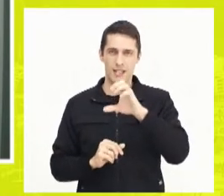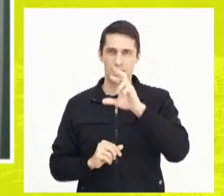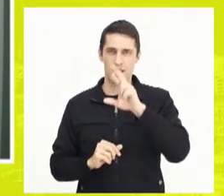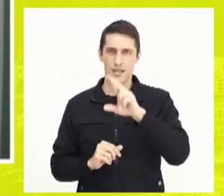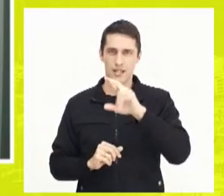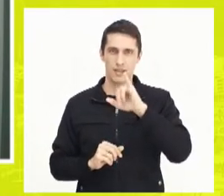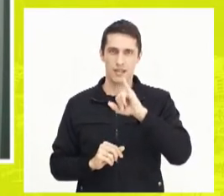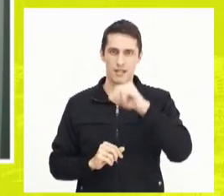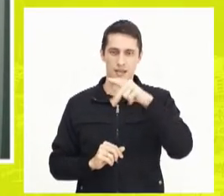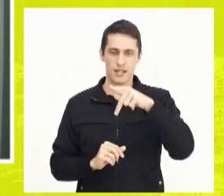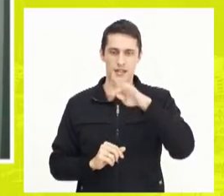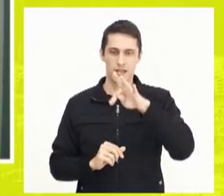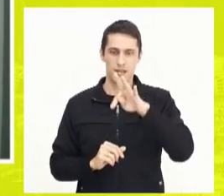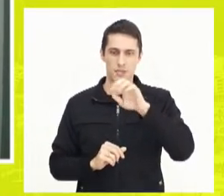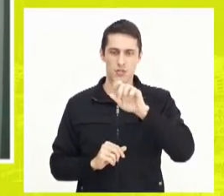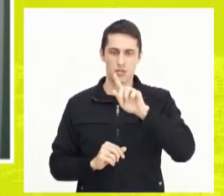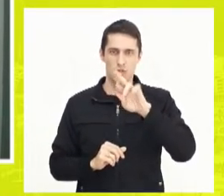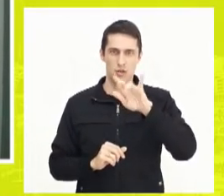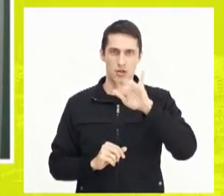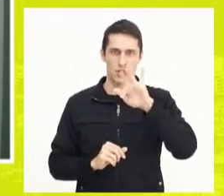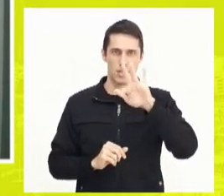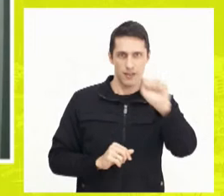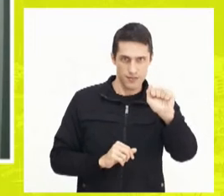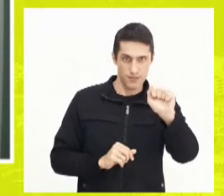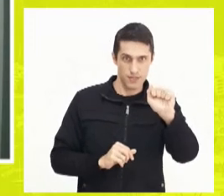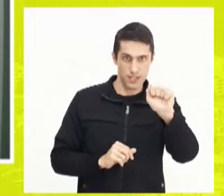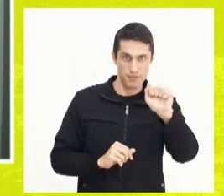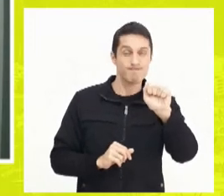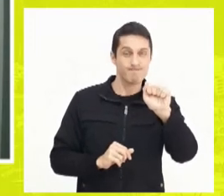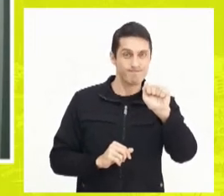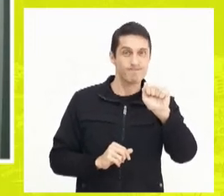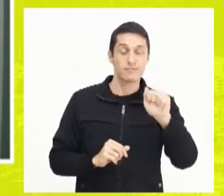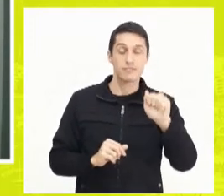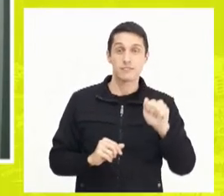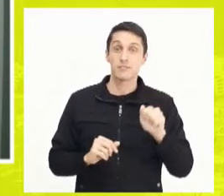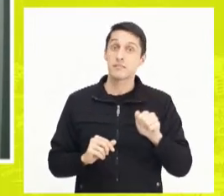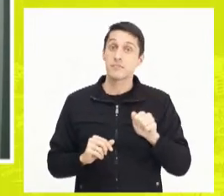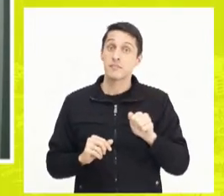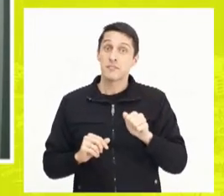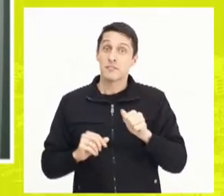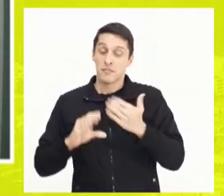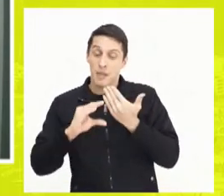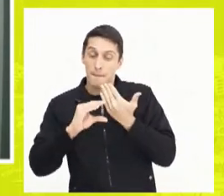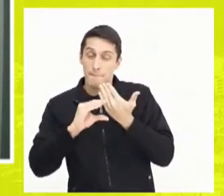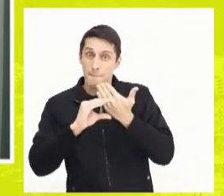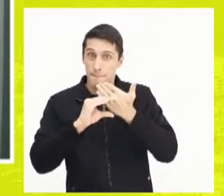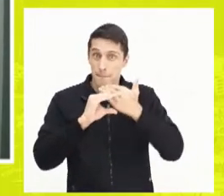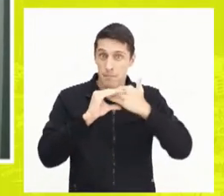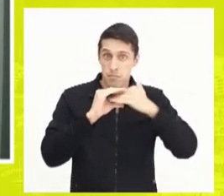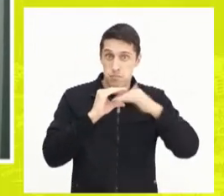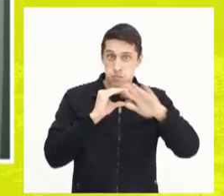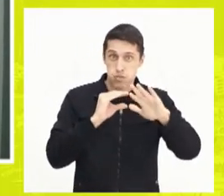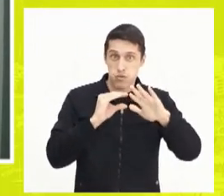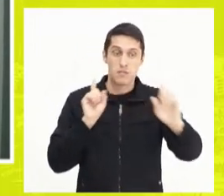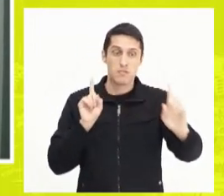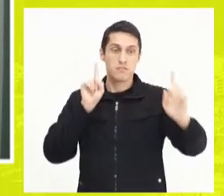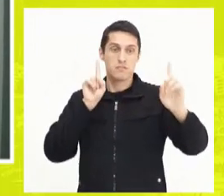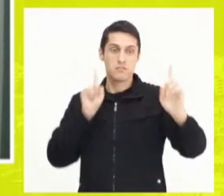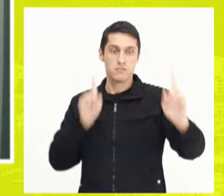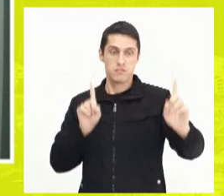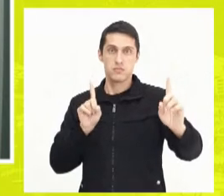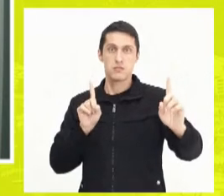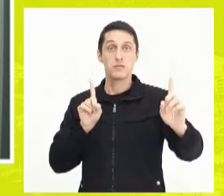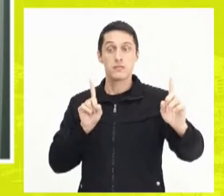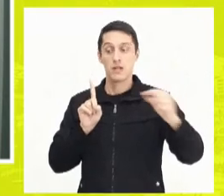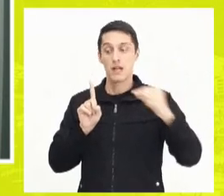which is the cryptography end to end the final message is available to